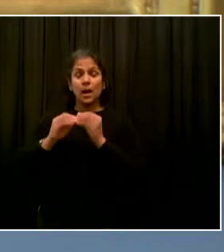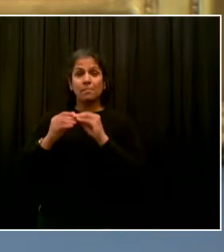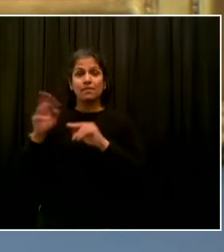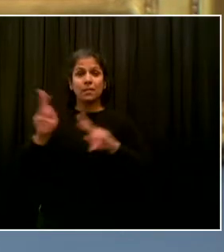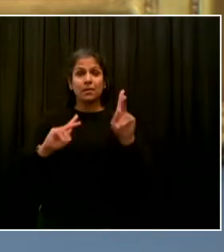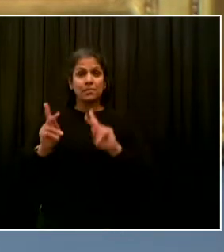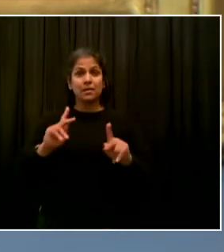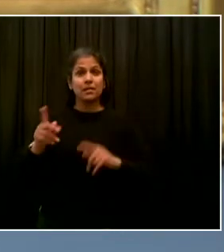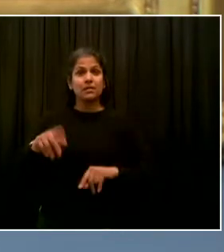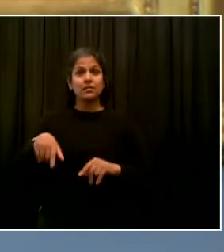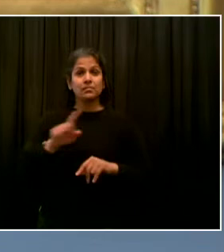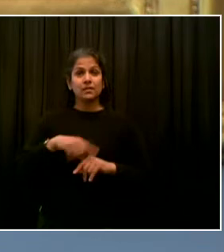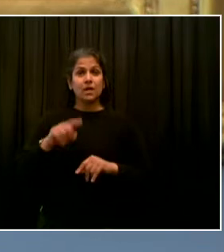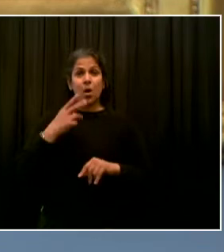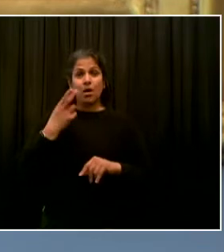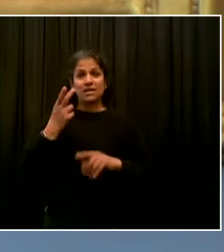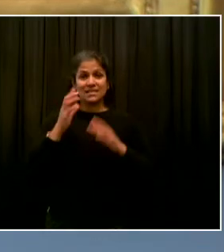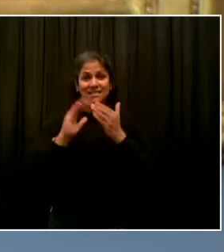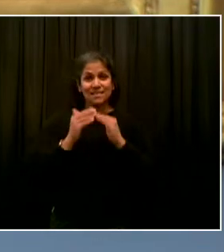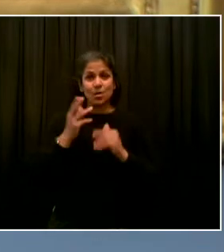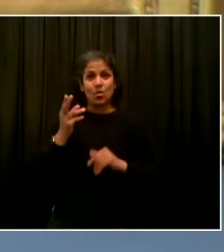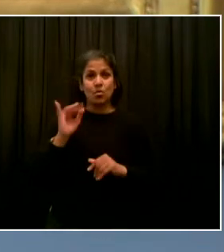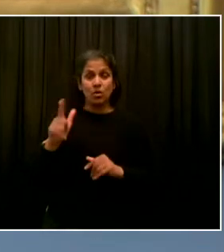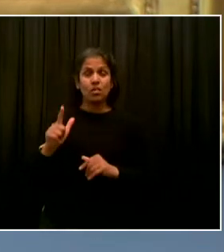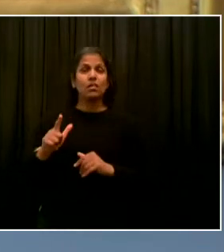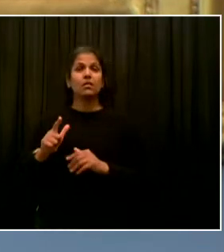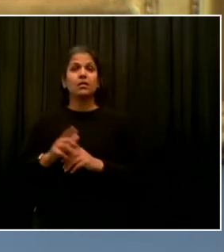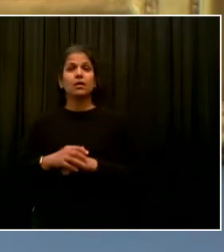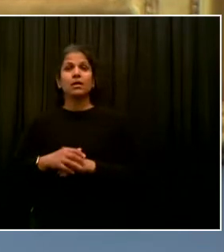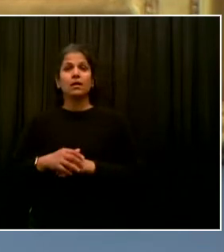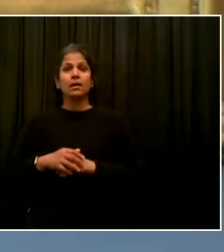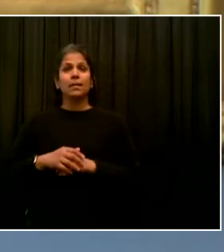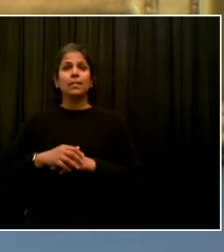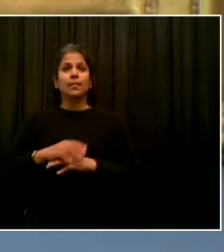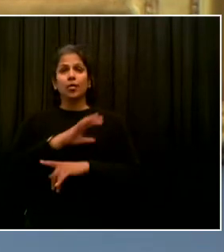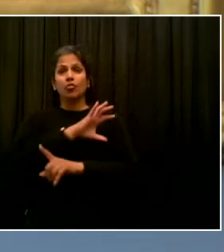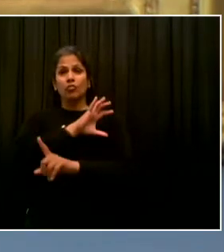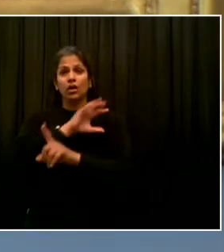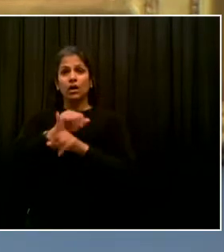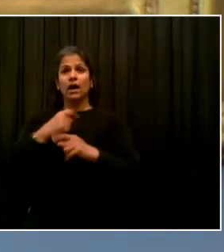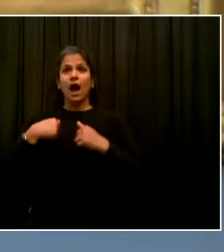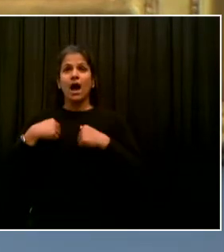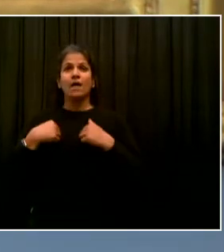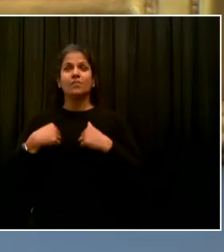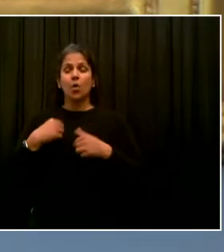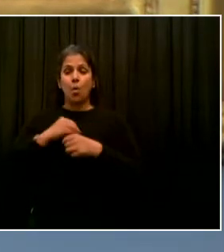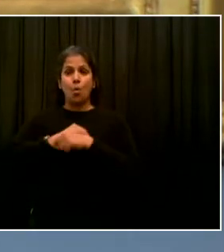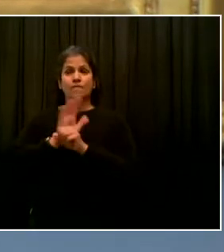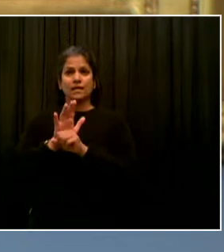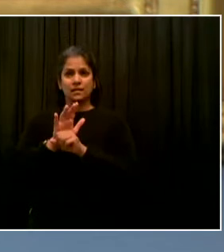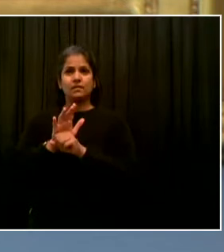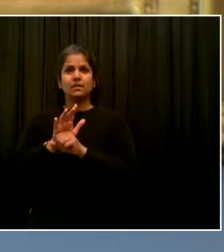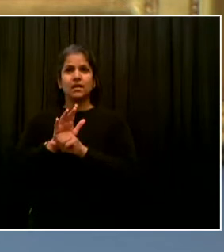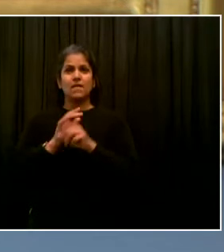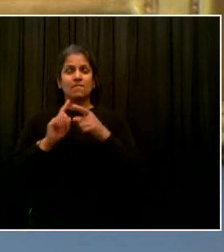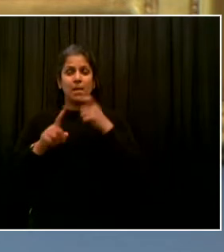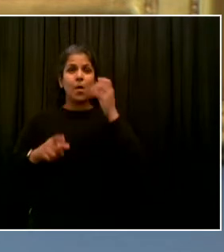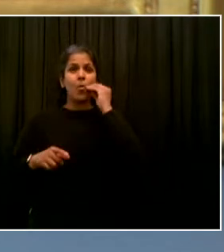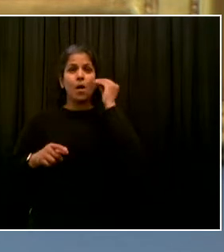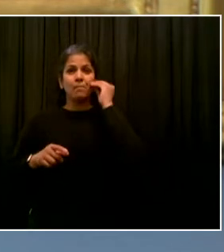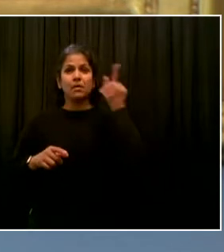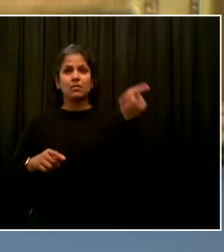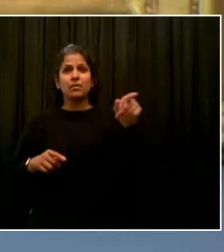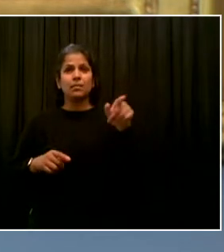Hall who caught COVID. You know, they're home, they're not hospitalized, they are boosted and